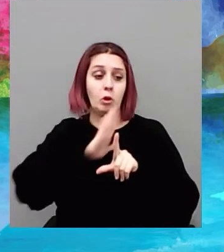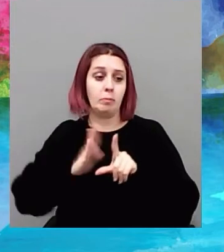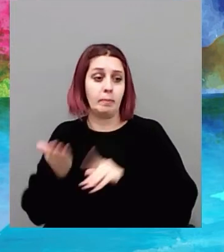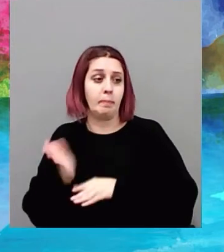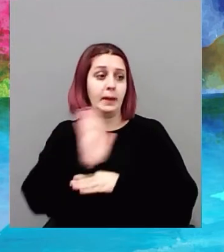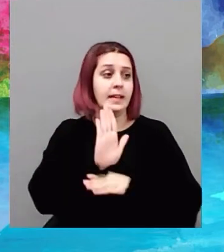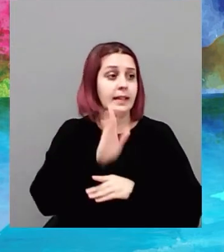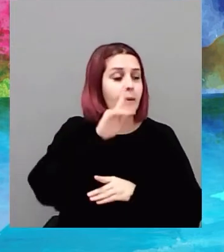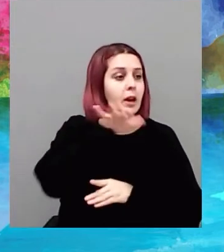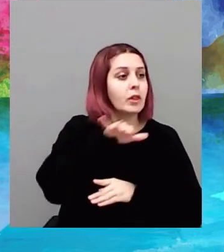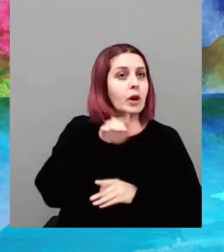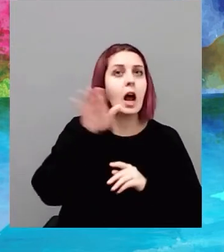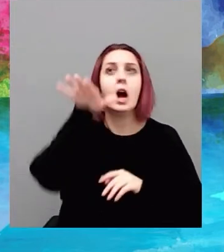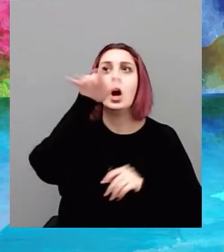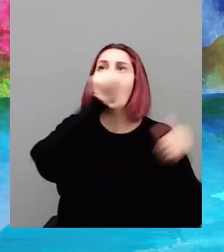draw up the